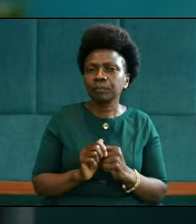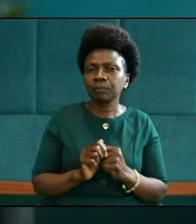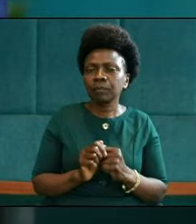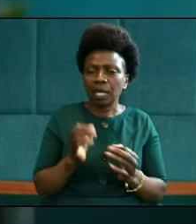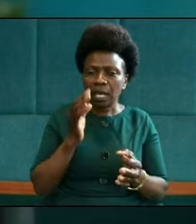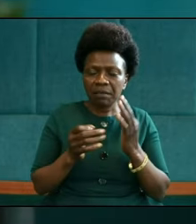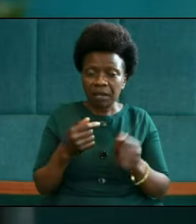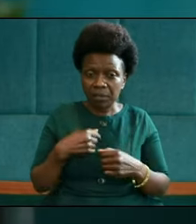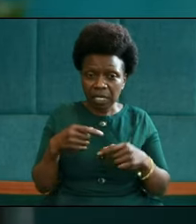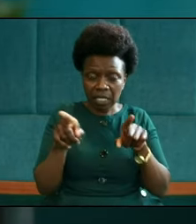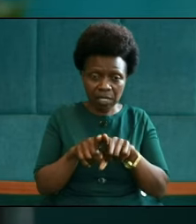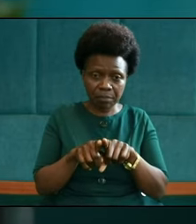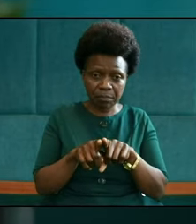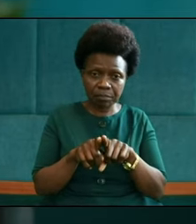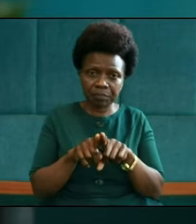Even me also."